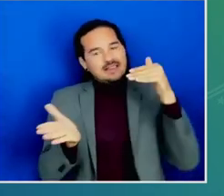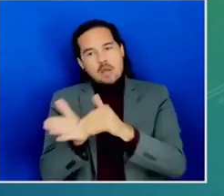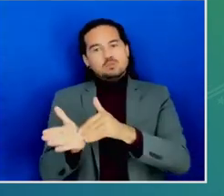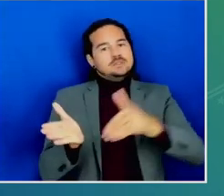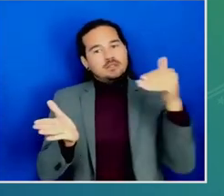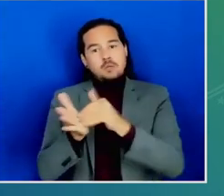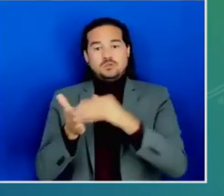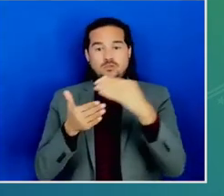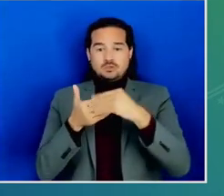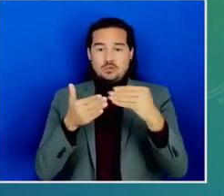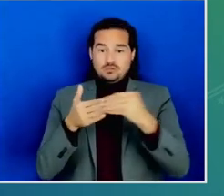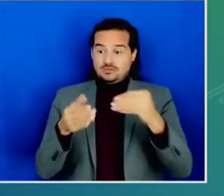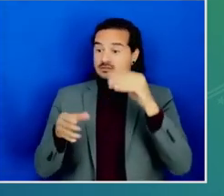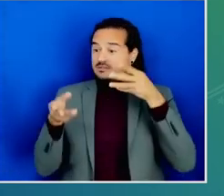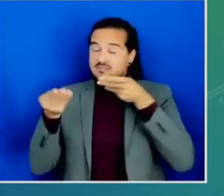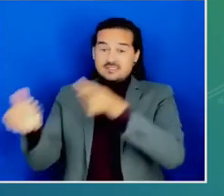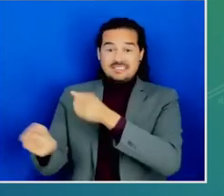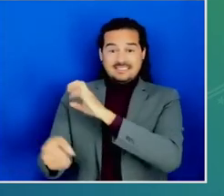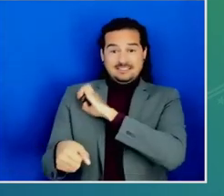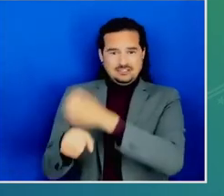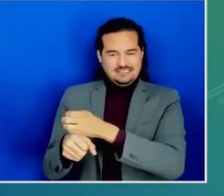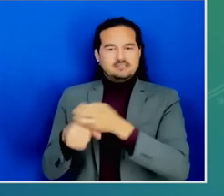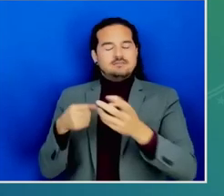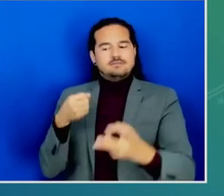costs. And we will challenge